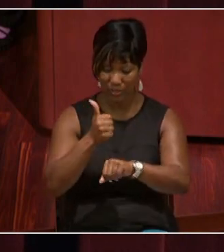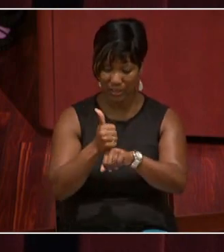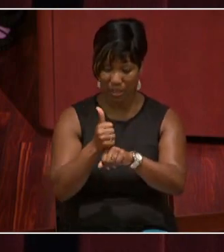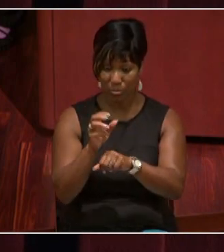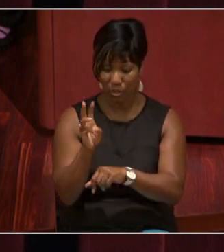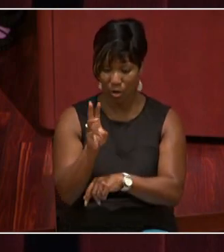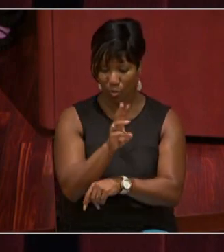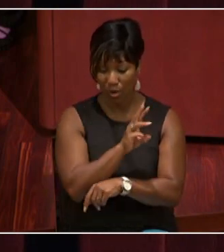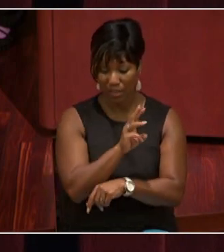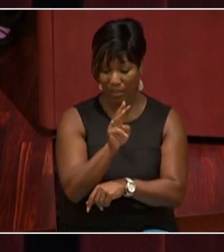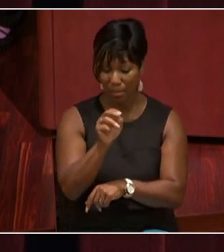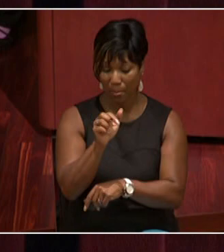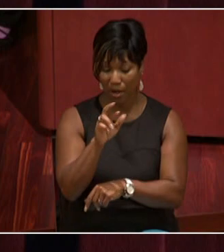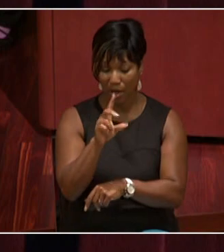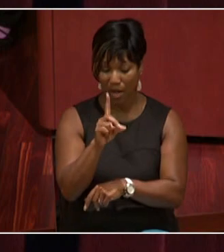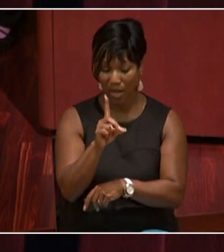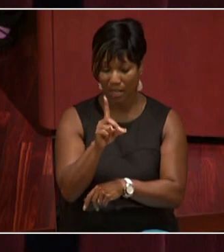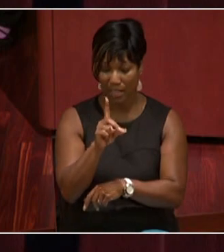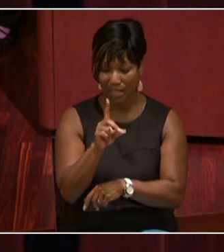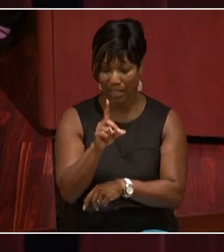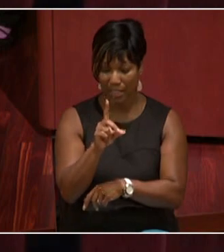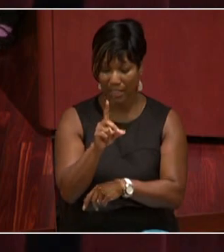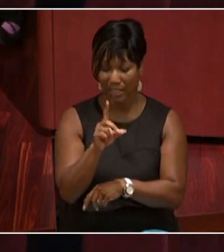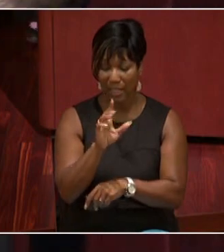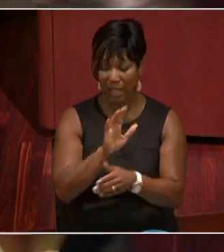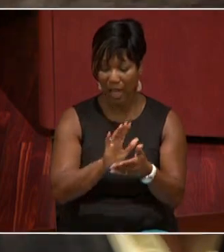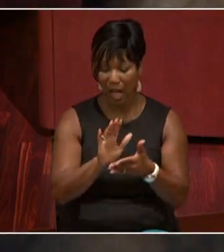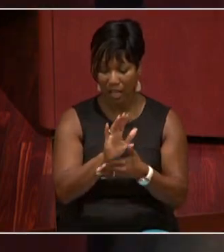Western Maryland College. Rebecca?